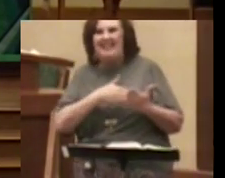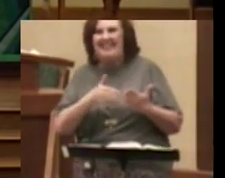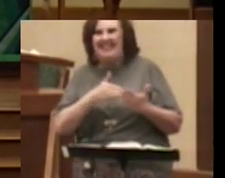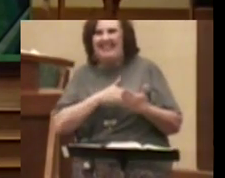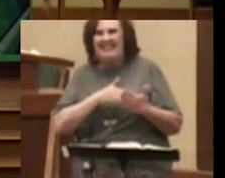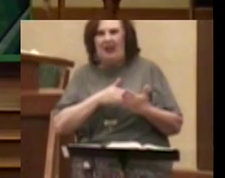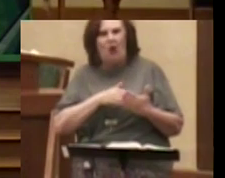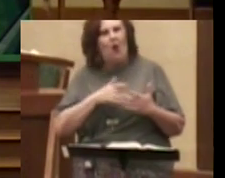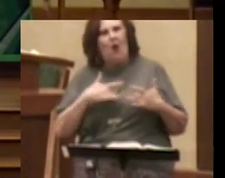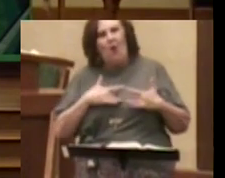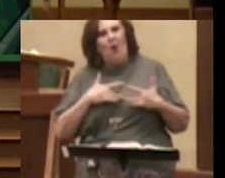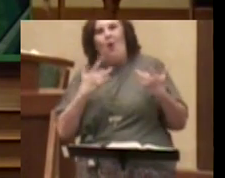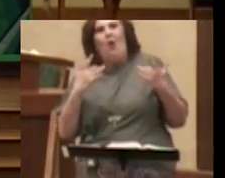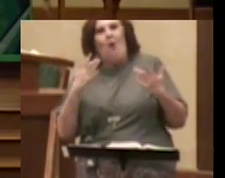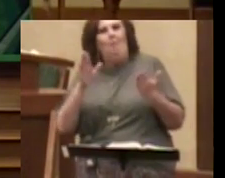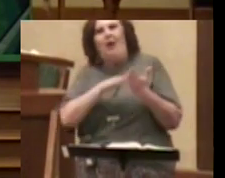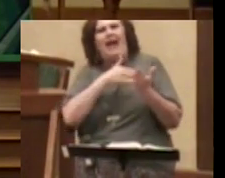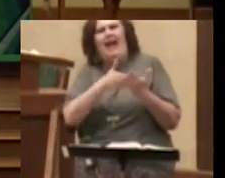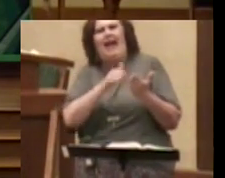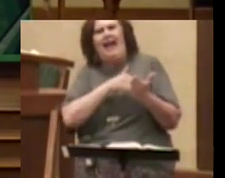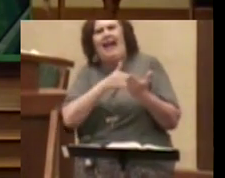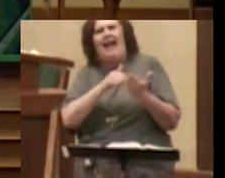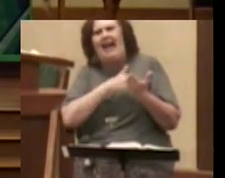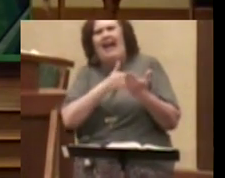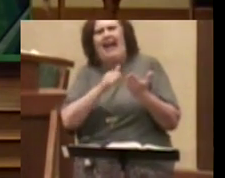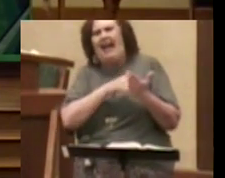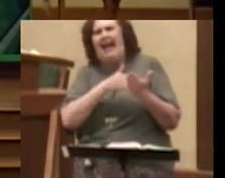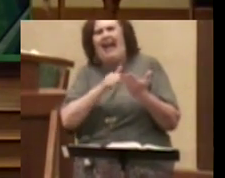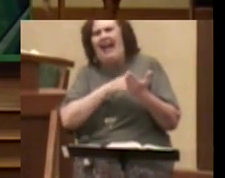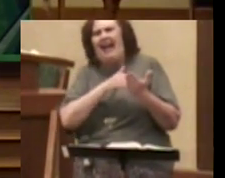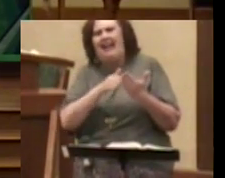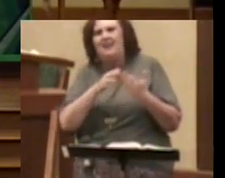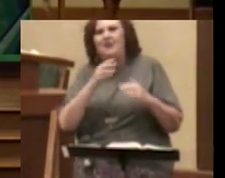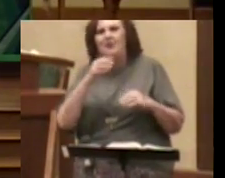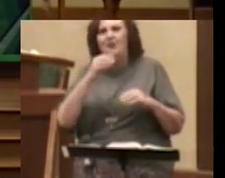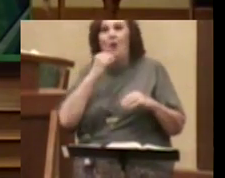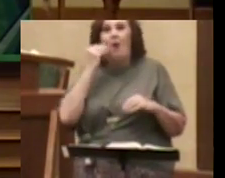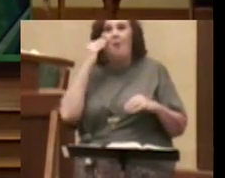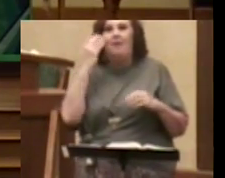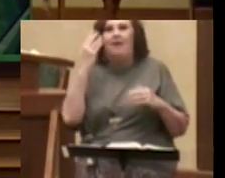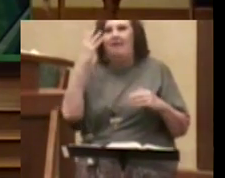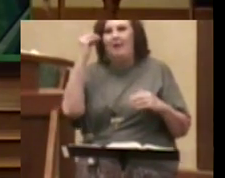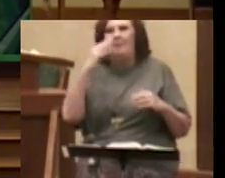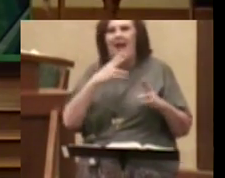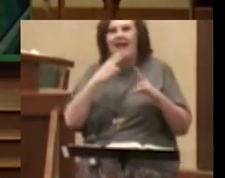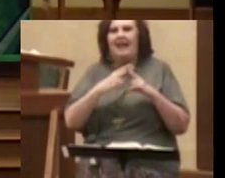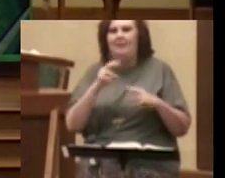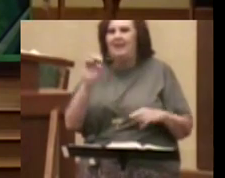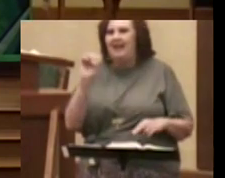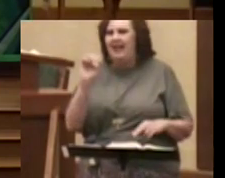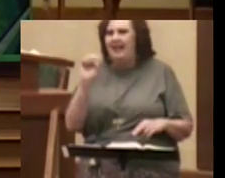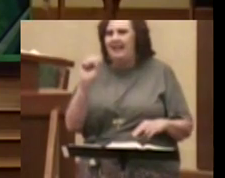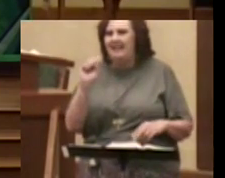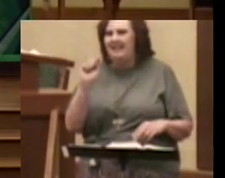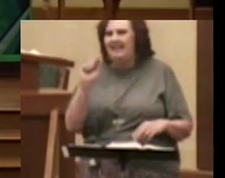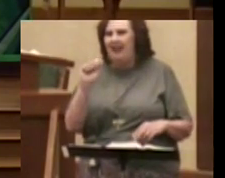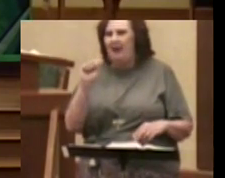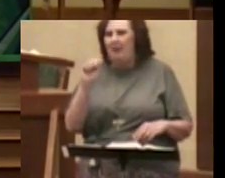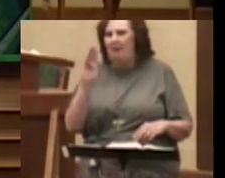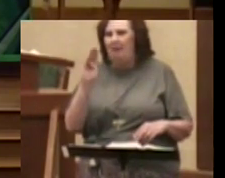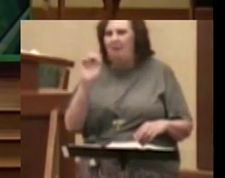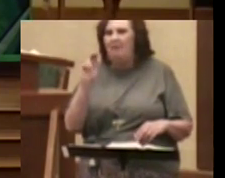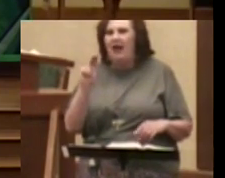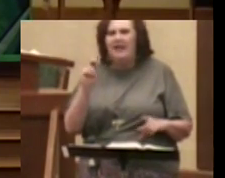with gusto, let me tell you. We added a little light to the home of a man named Esteban. Now, Esteban had very